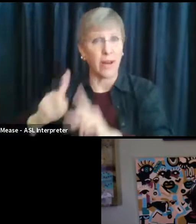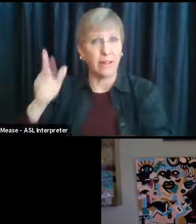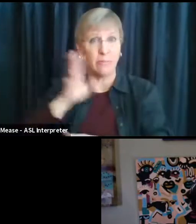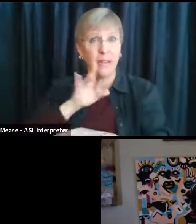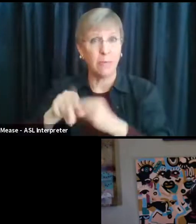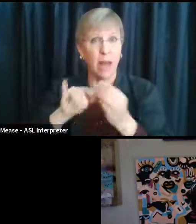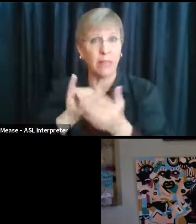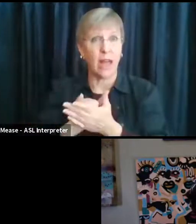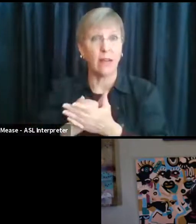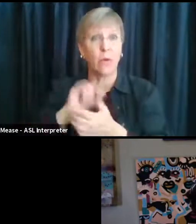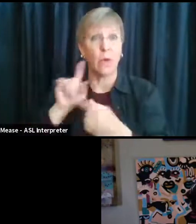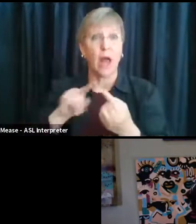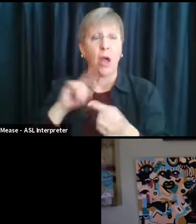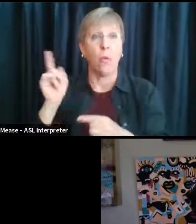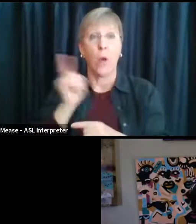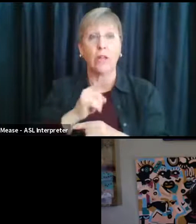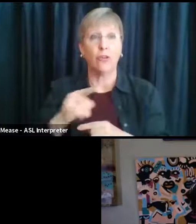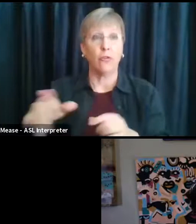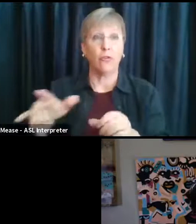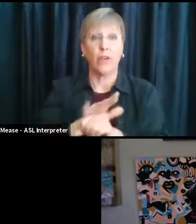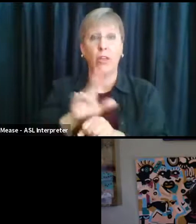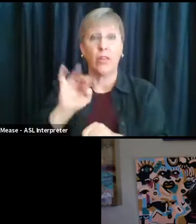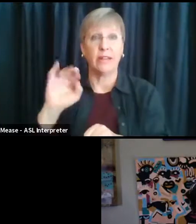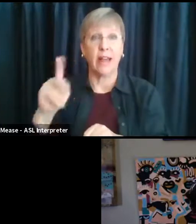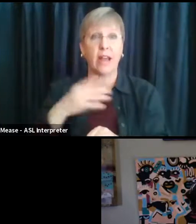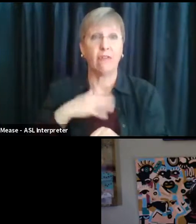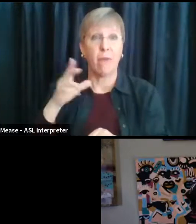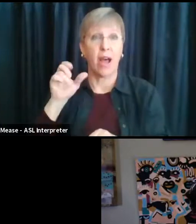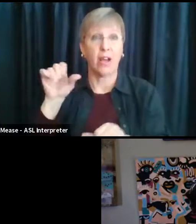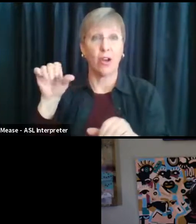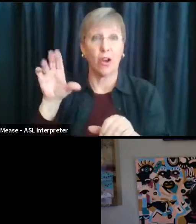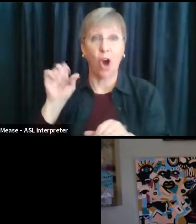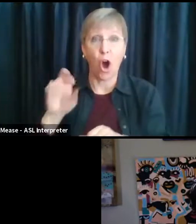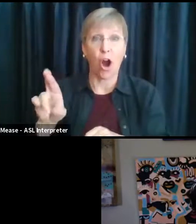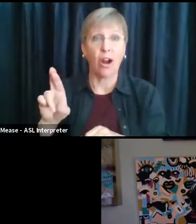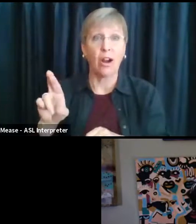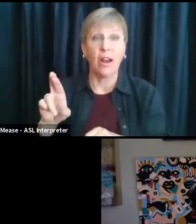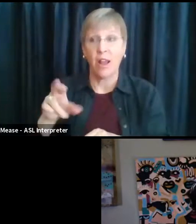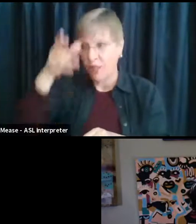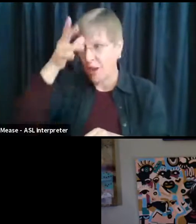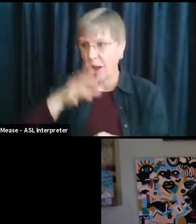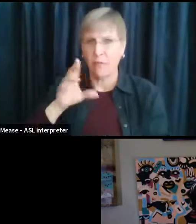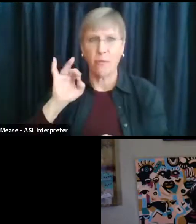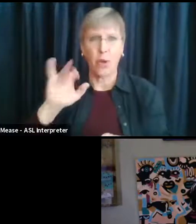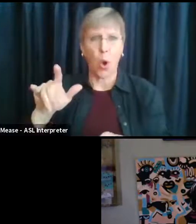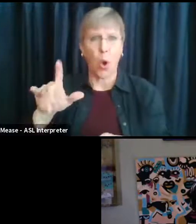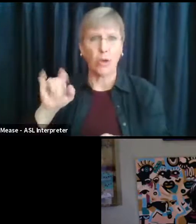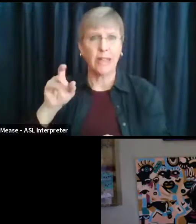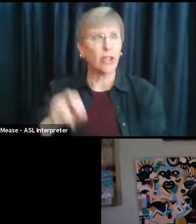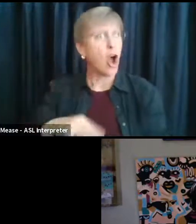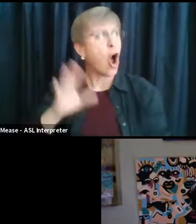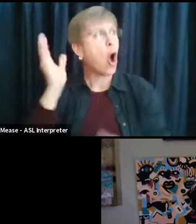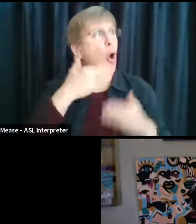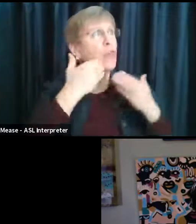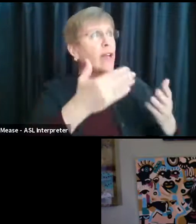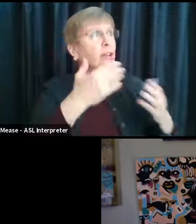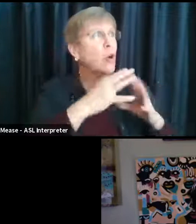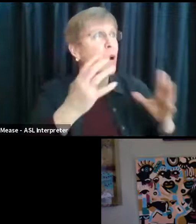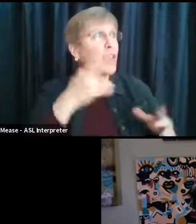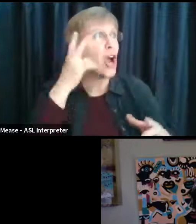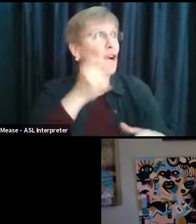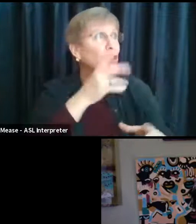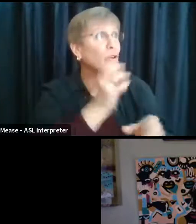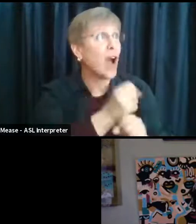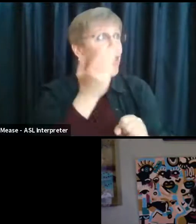went to fill the tank of my car, the guy from the oil station told me, oh, thank you so much. I heard you